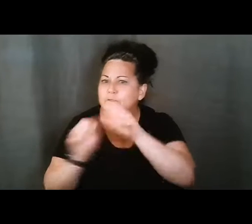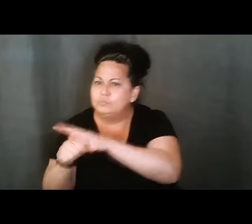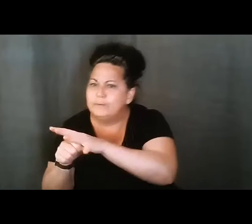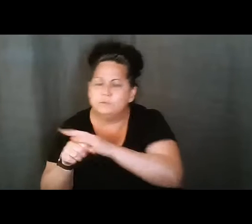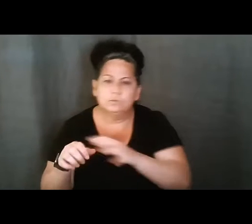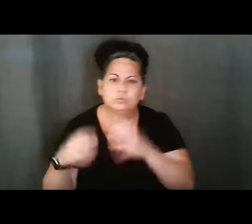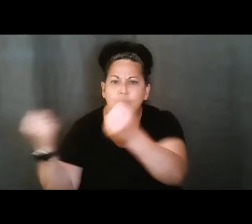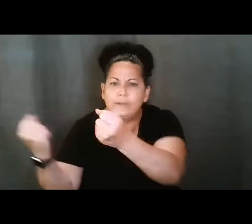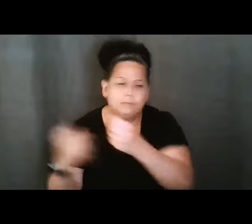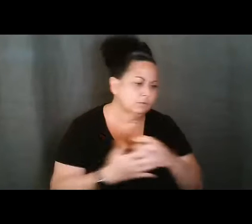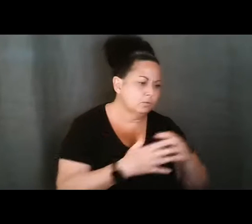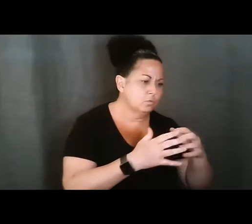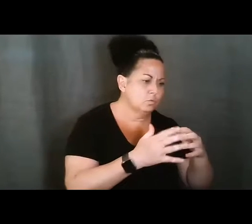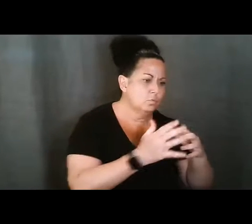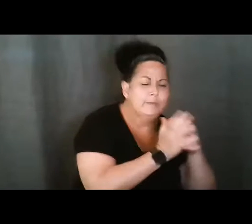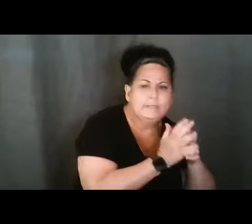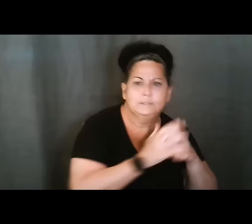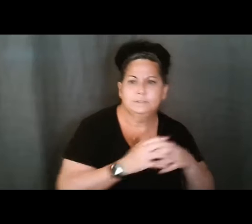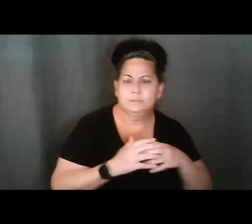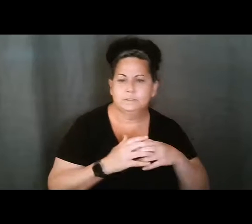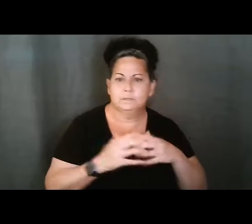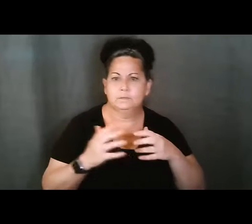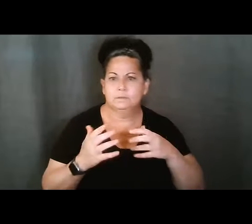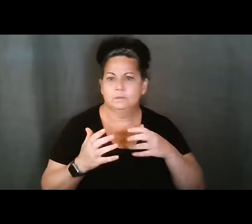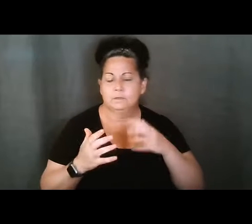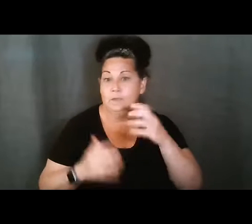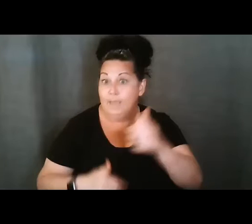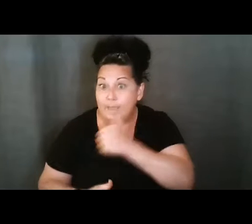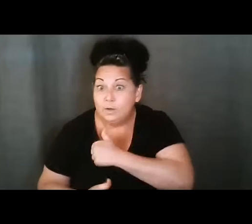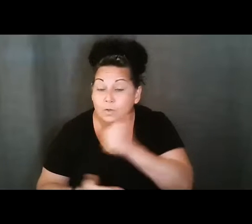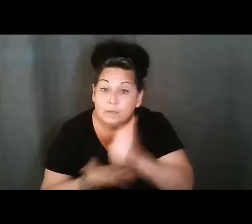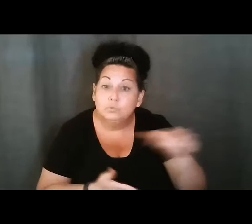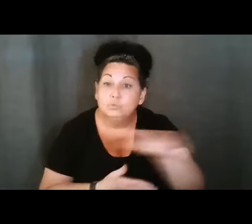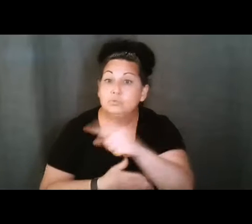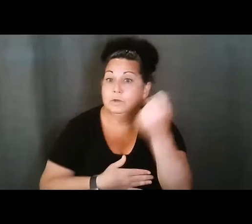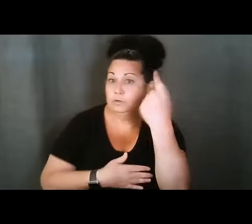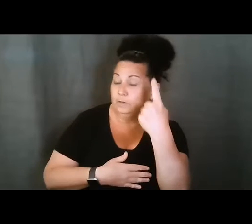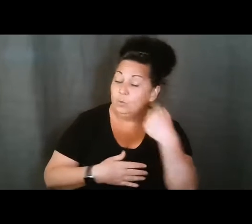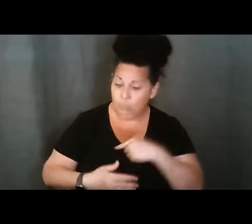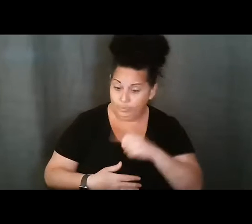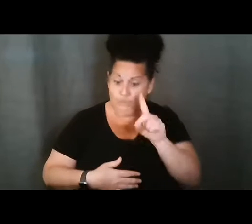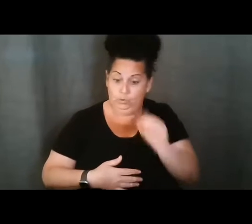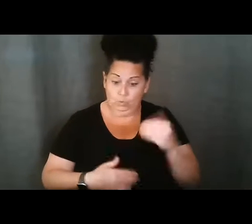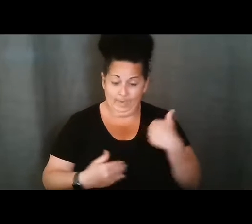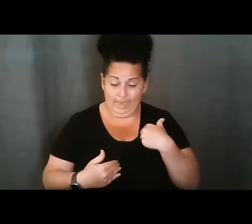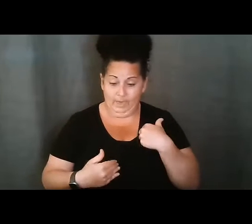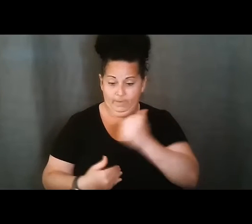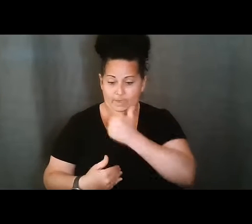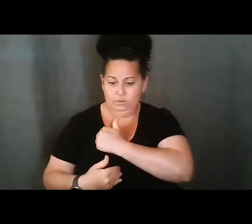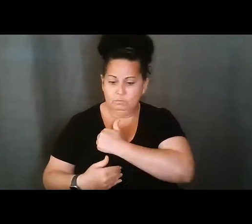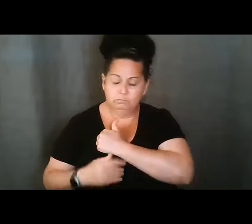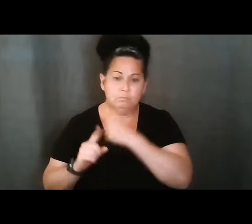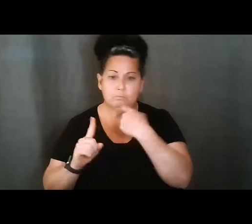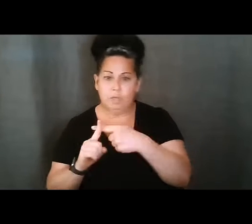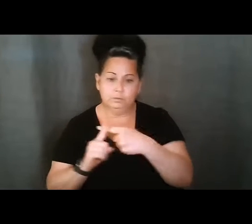That word attitude, it helps us to what? Understand that we do have an attitude. It can be positive or it can be negative.